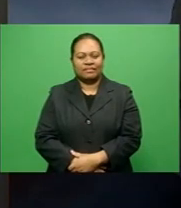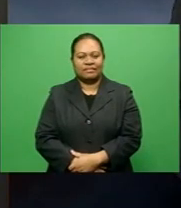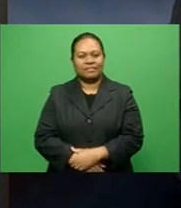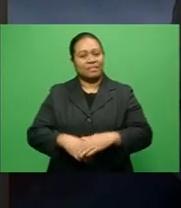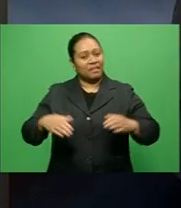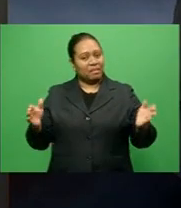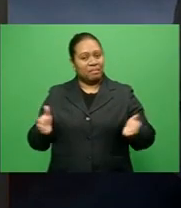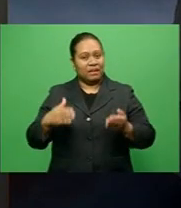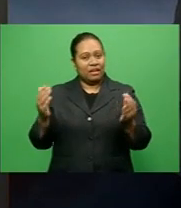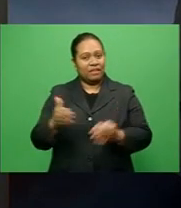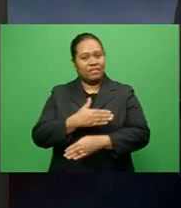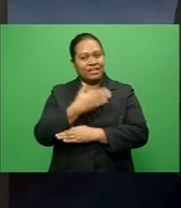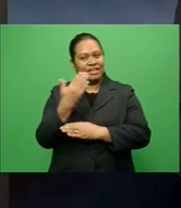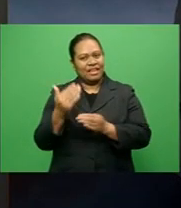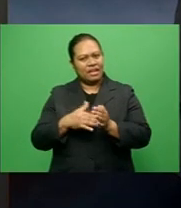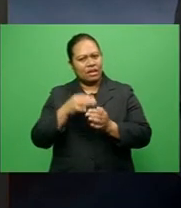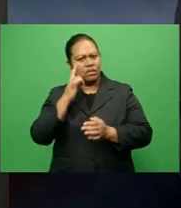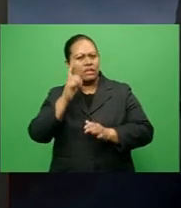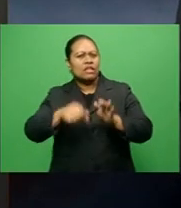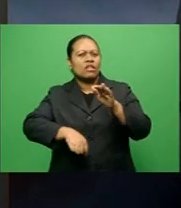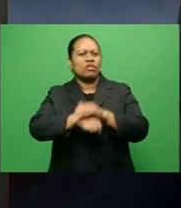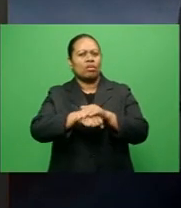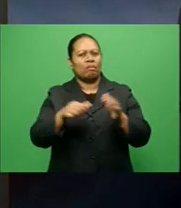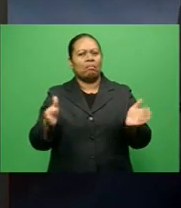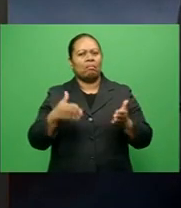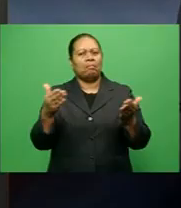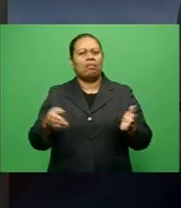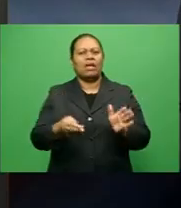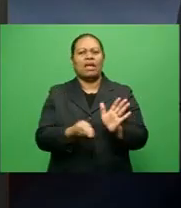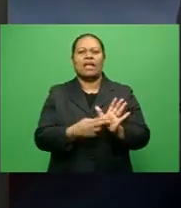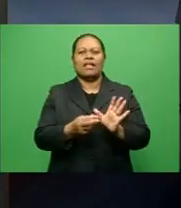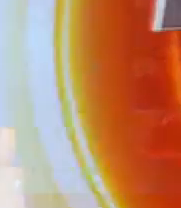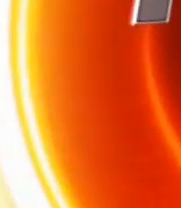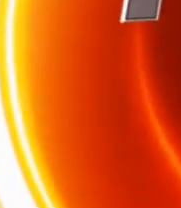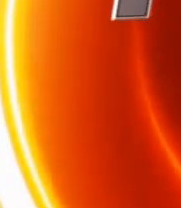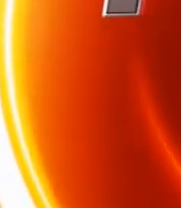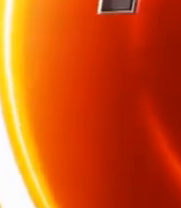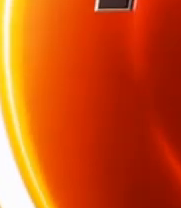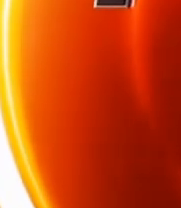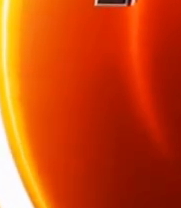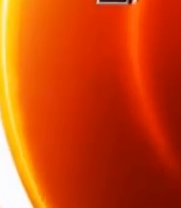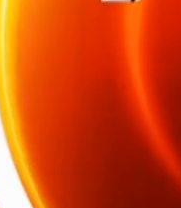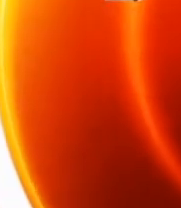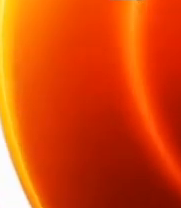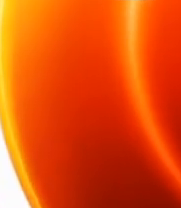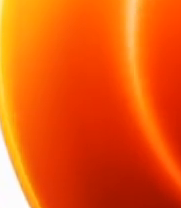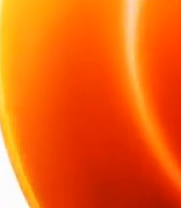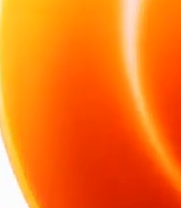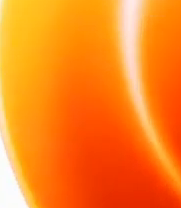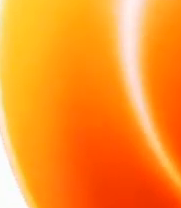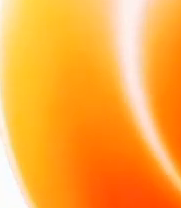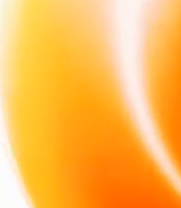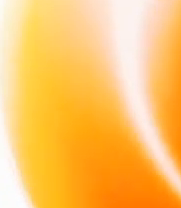In Play of the Day, we take a look at the top 5 plays from the NBA playoffs.